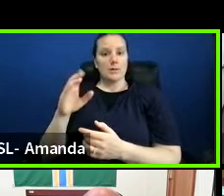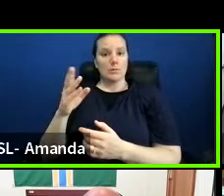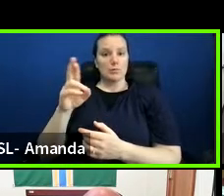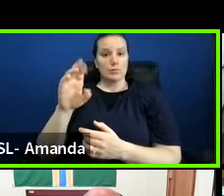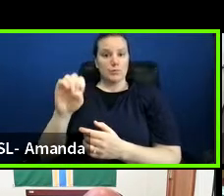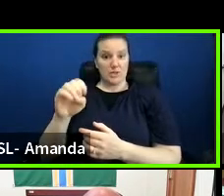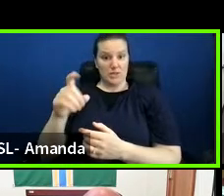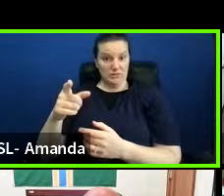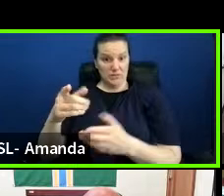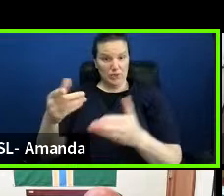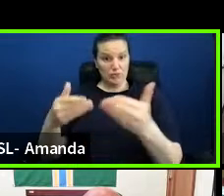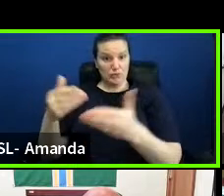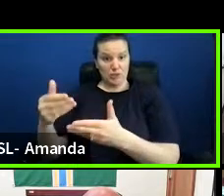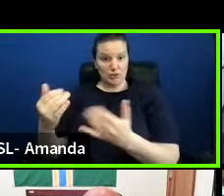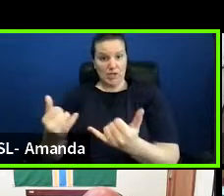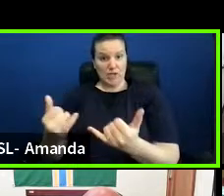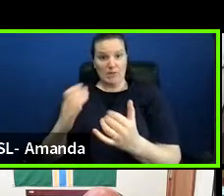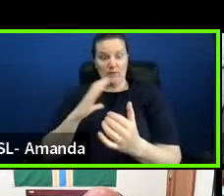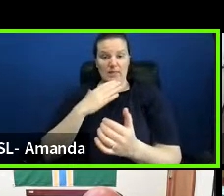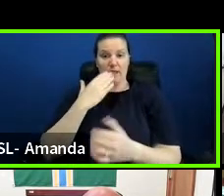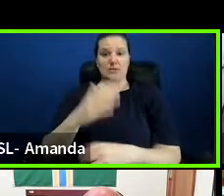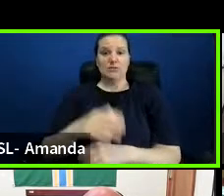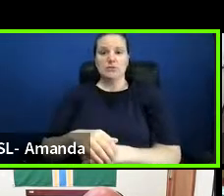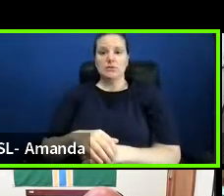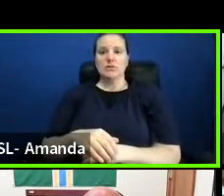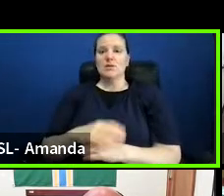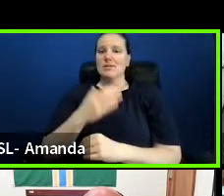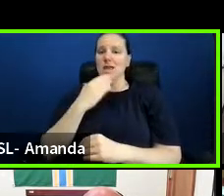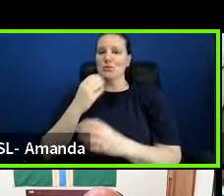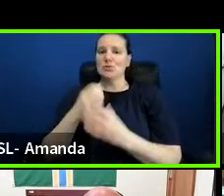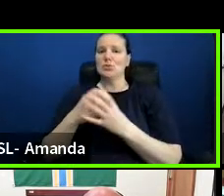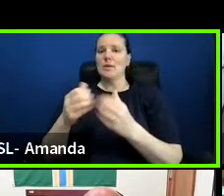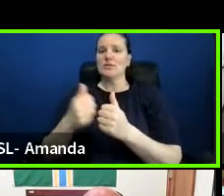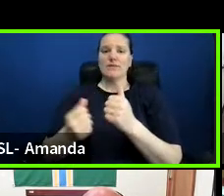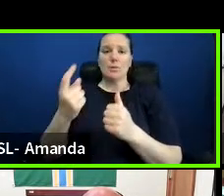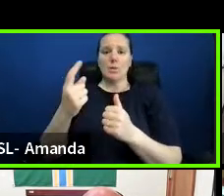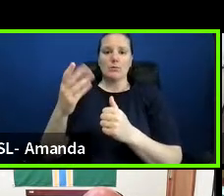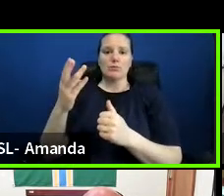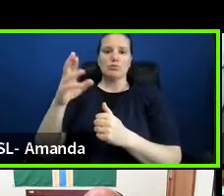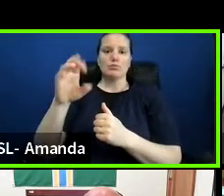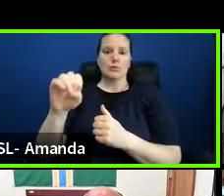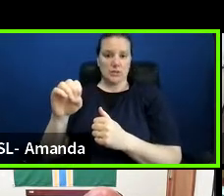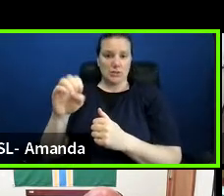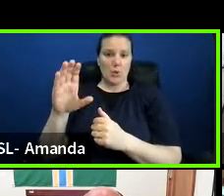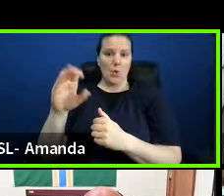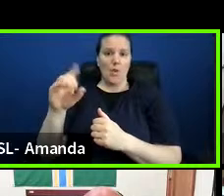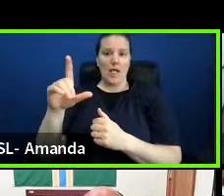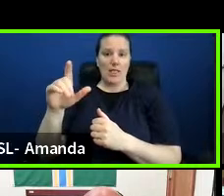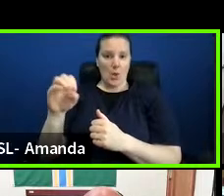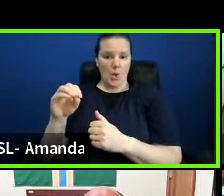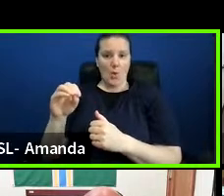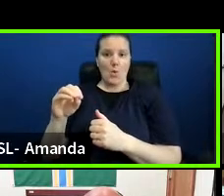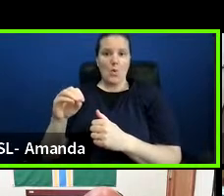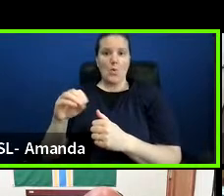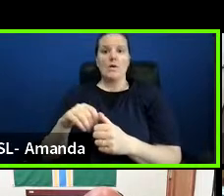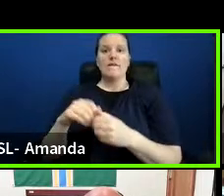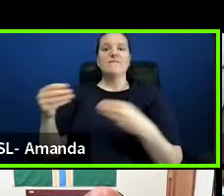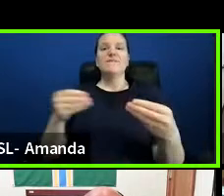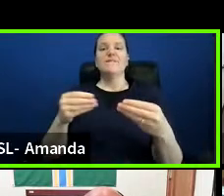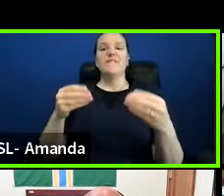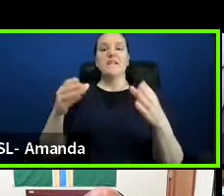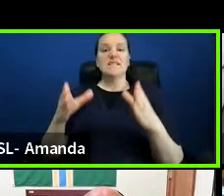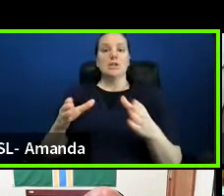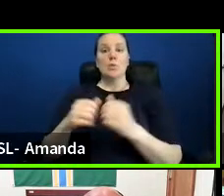Thank you. Great. Thank you so much, everybody. Well, my name is Bree Nicolello. I am a co-facilitator with